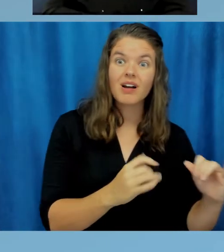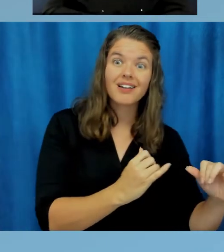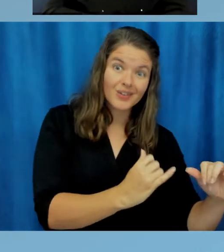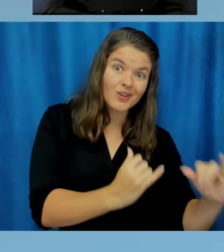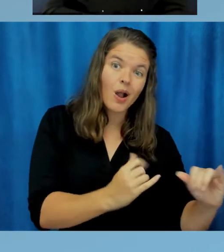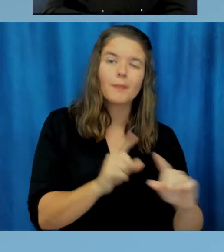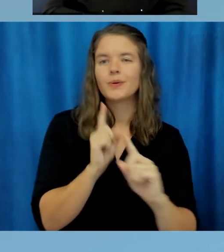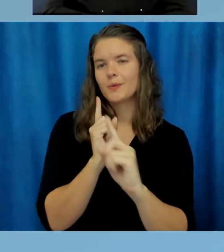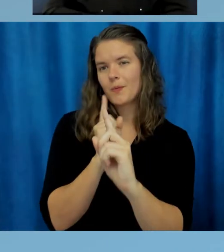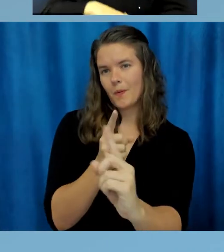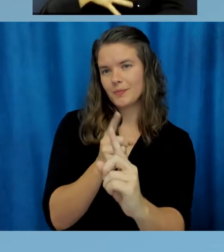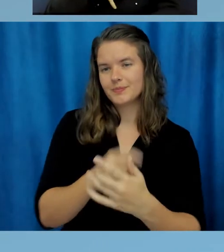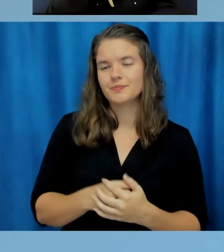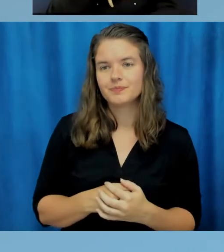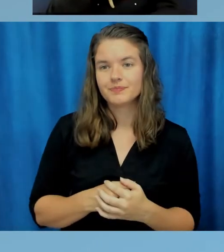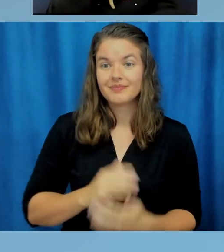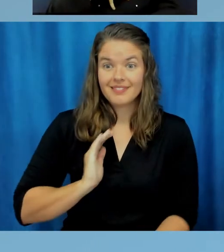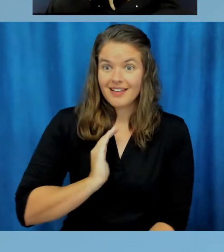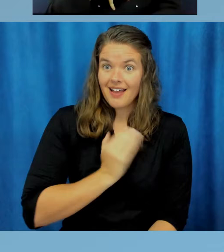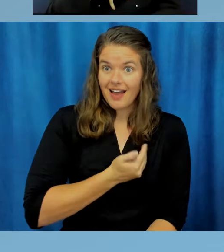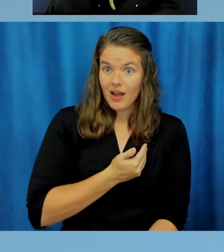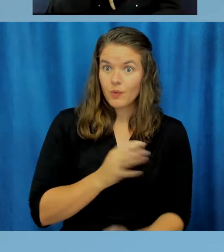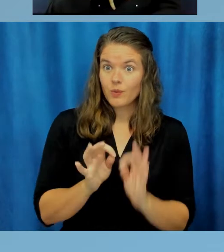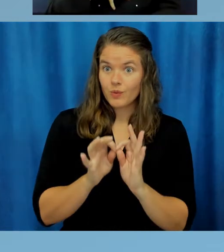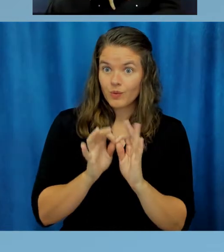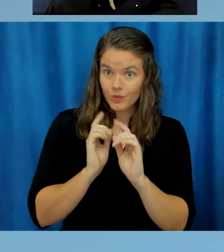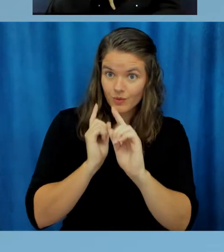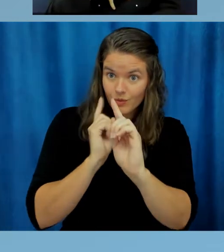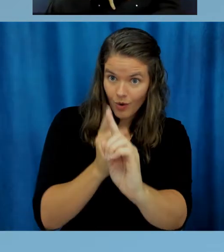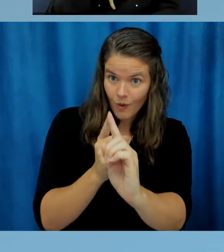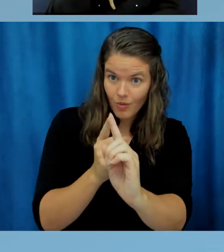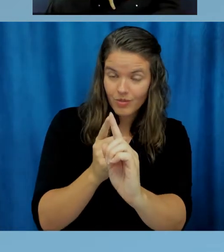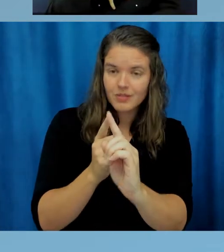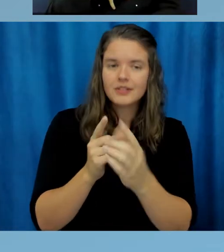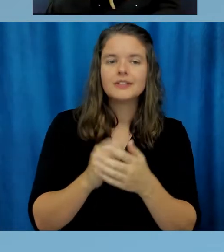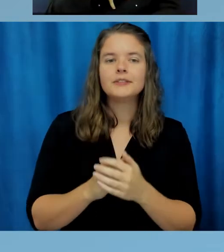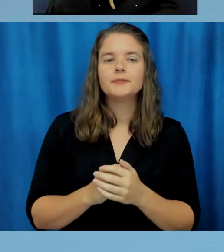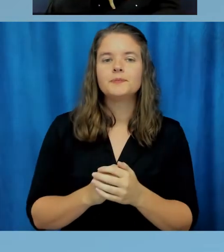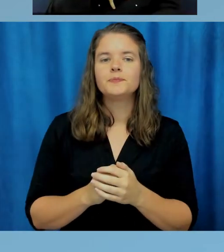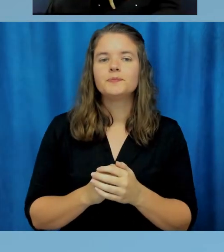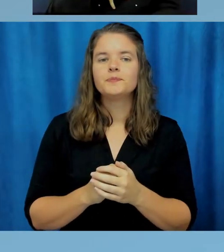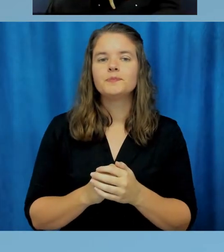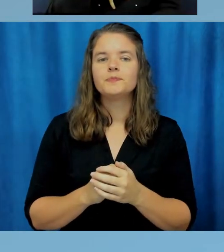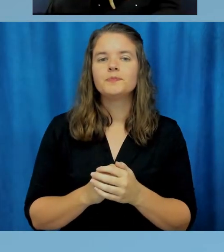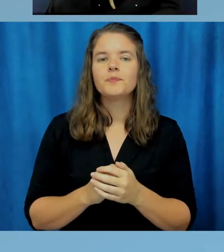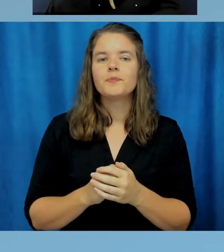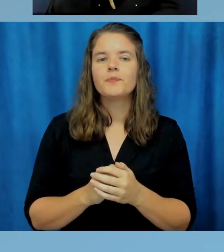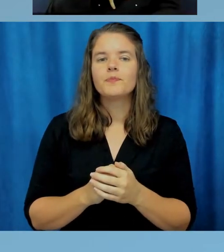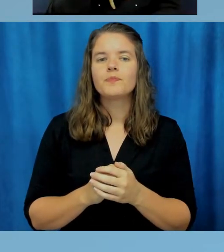goals. Our goal is to